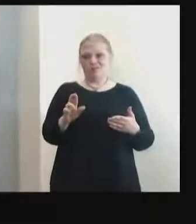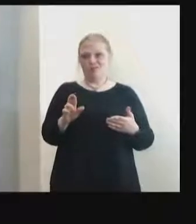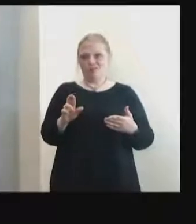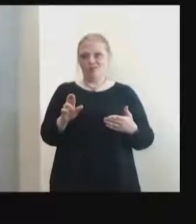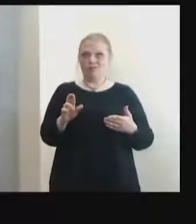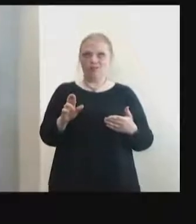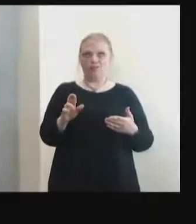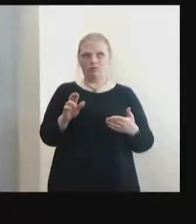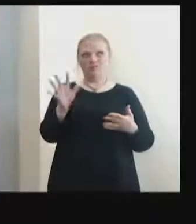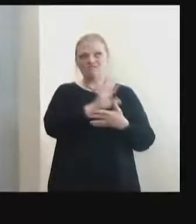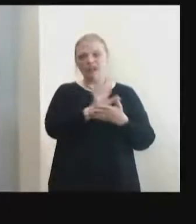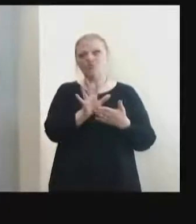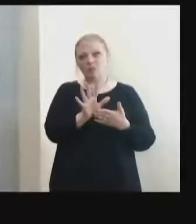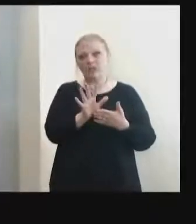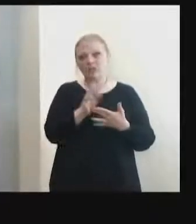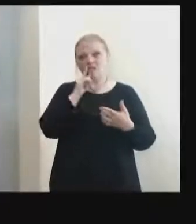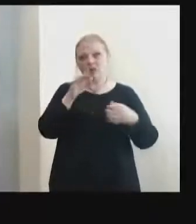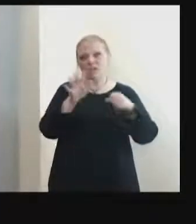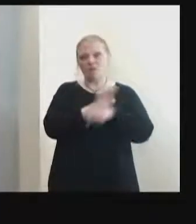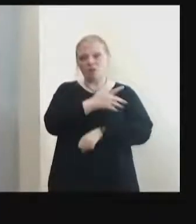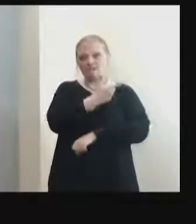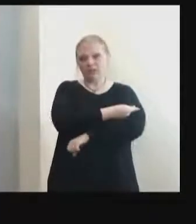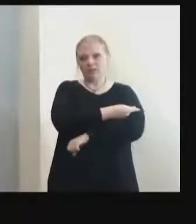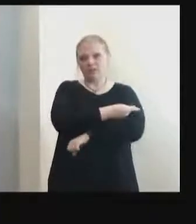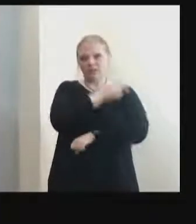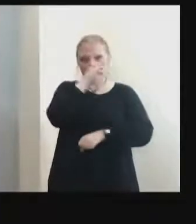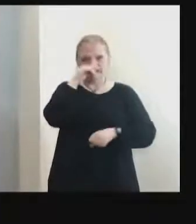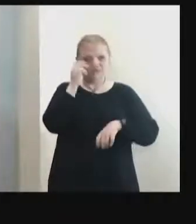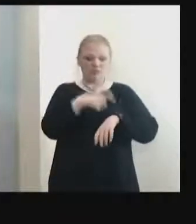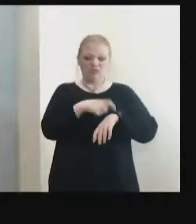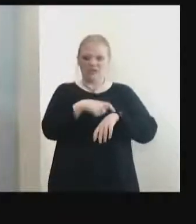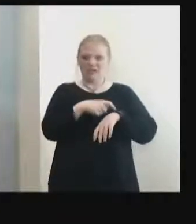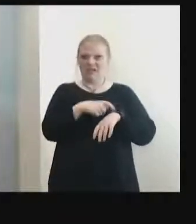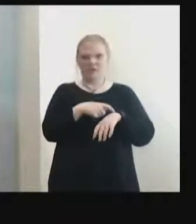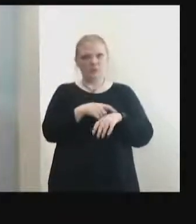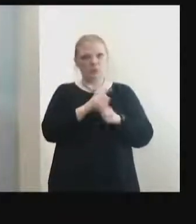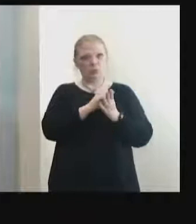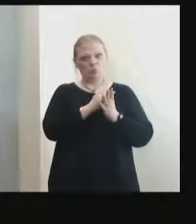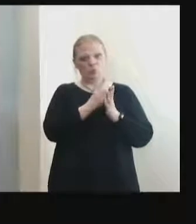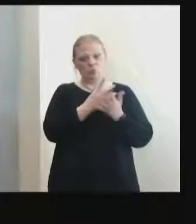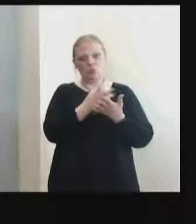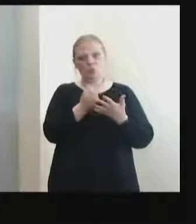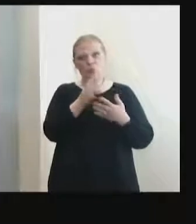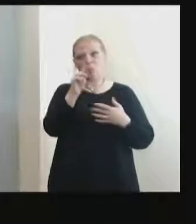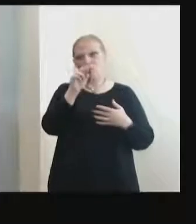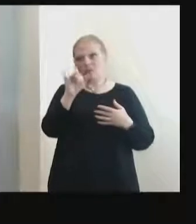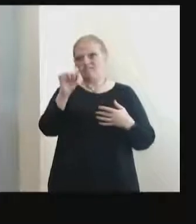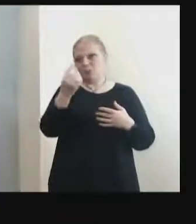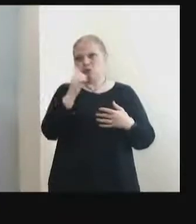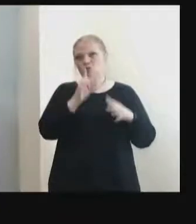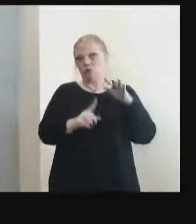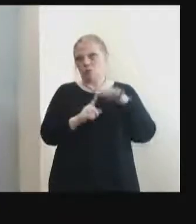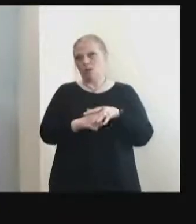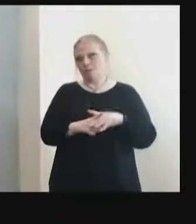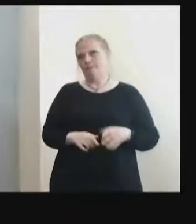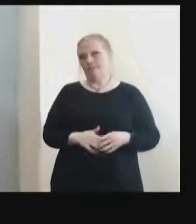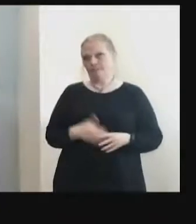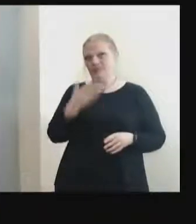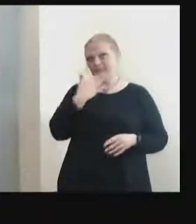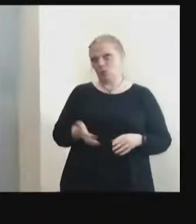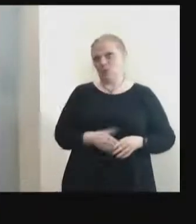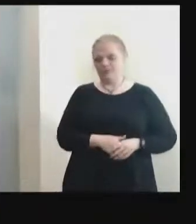take 5 weeks to get fully vaccinated. So the clock is ticking, so come on May 1st, come on Saturday to get vaccinated.